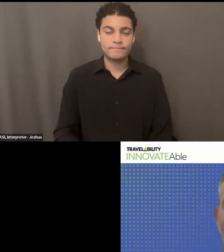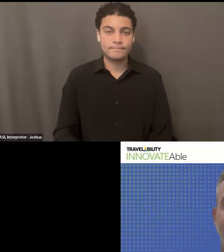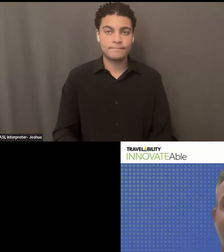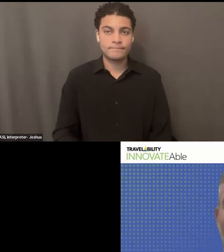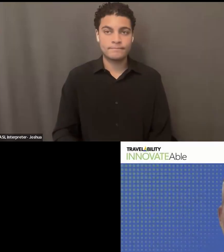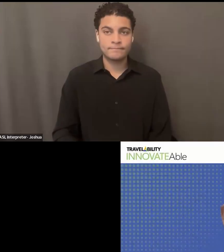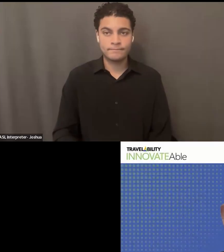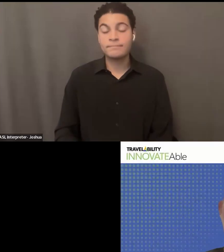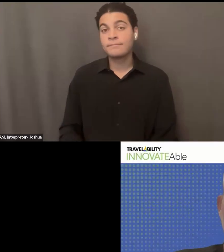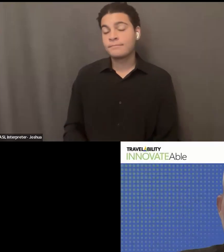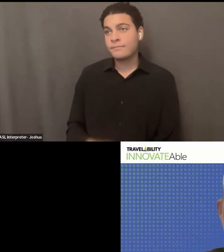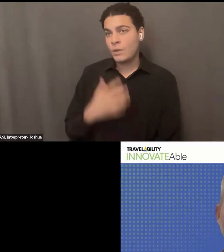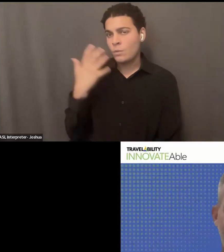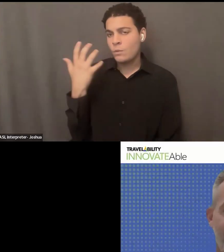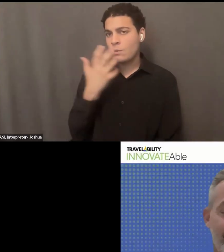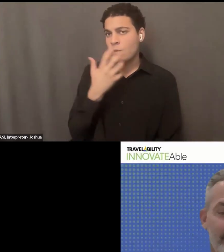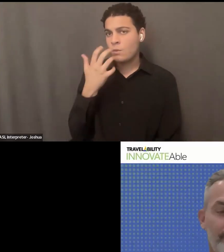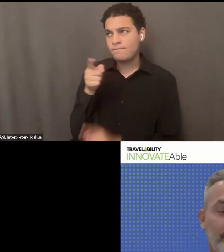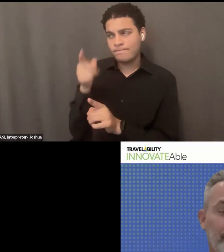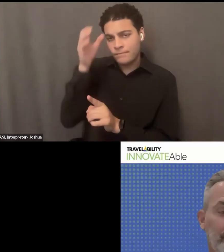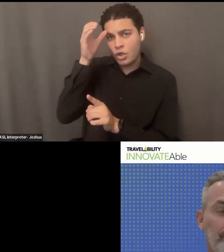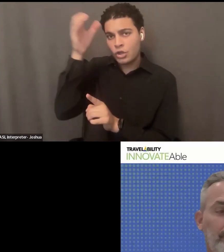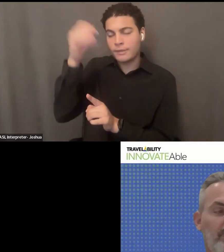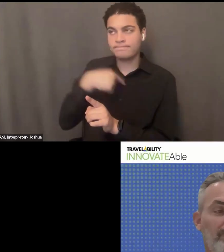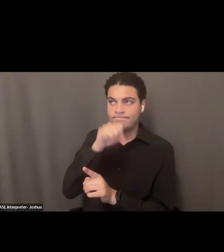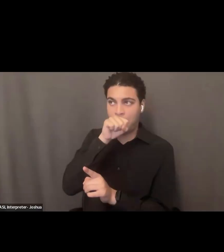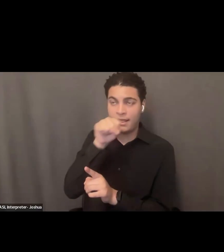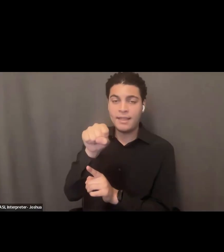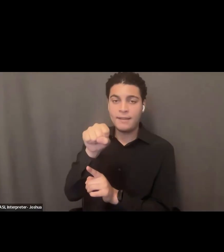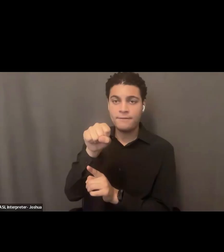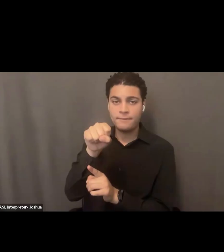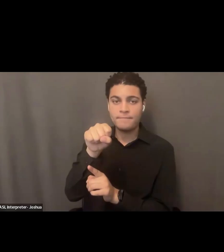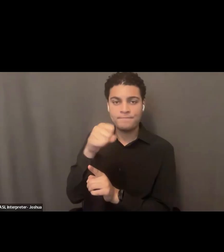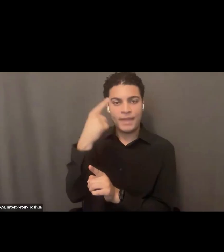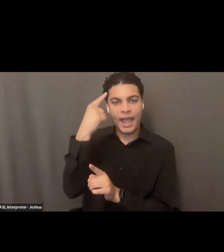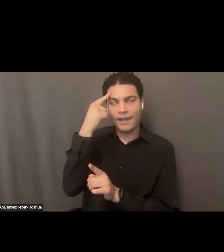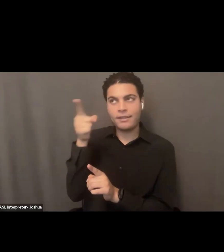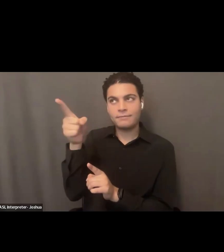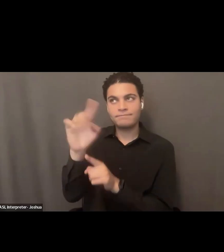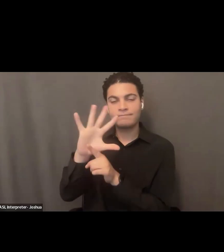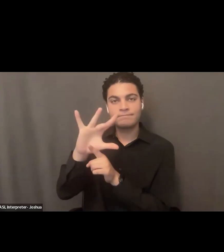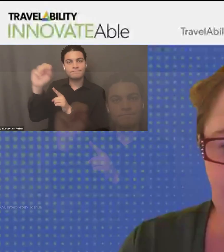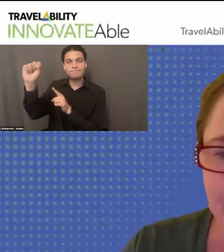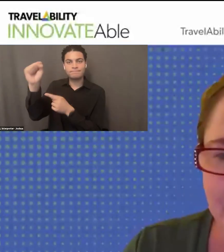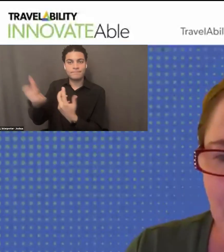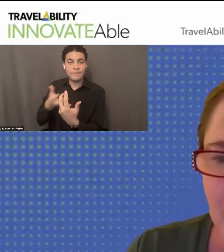I just love this concept. I think it's fabulous for those who have